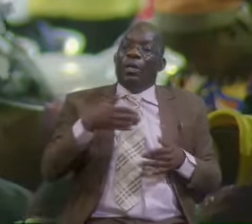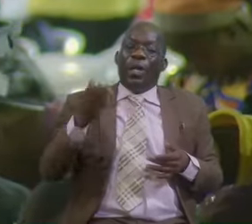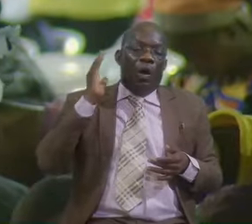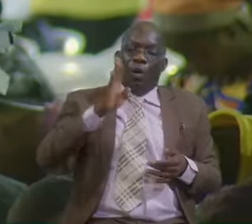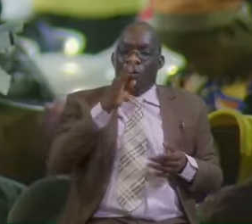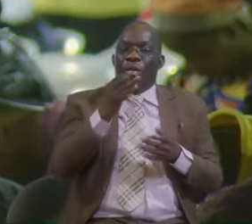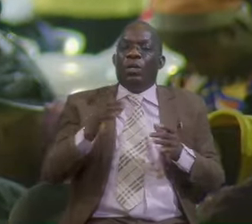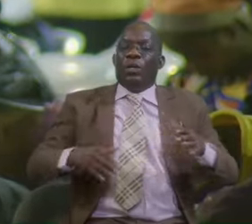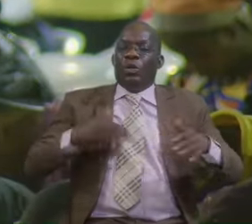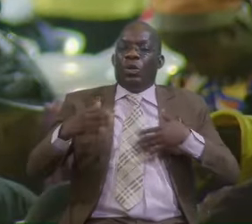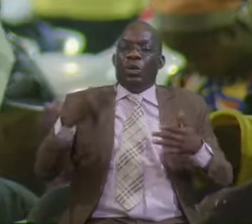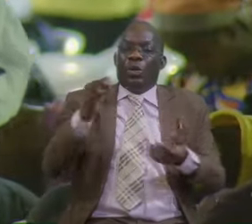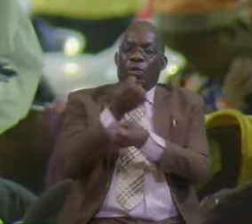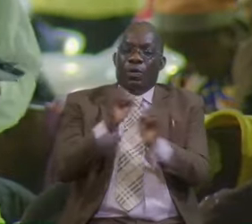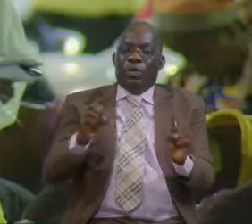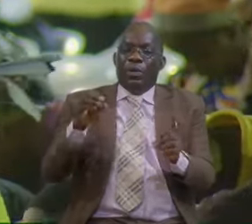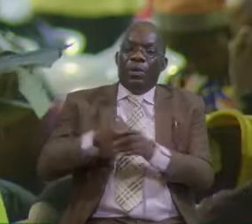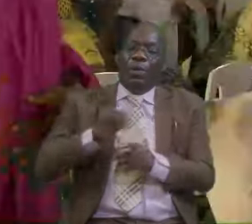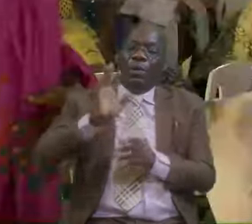salvation in your life.